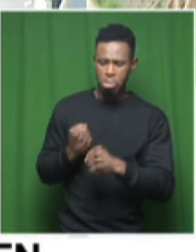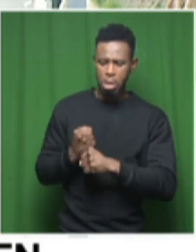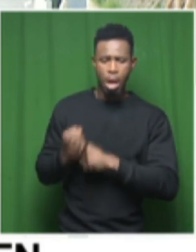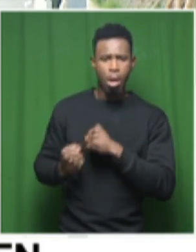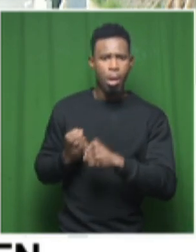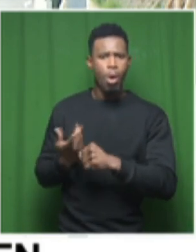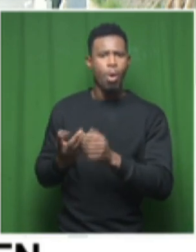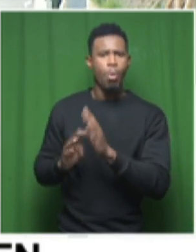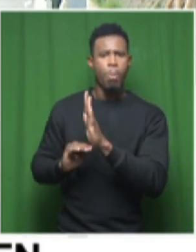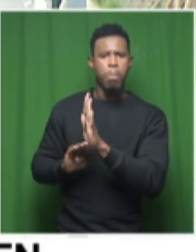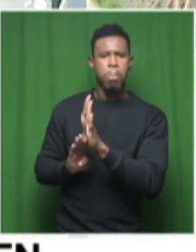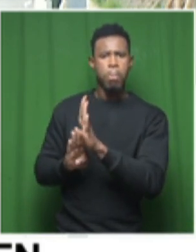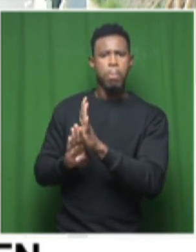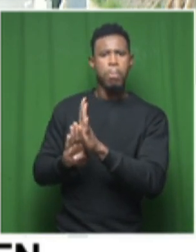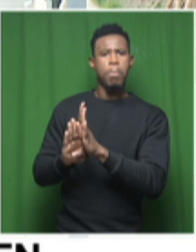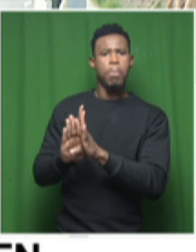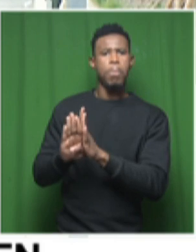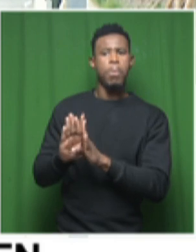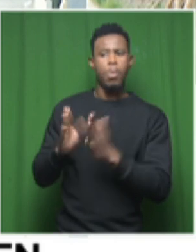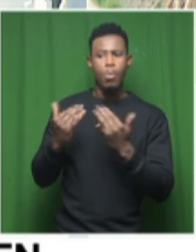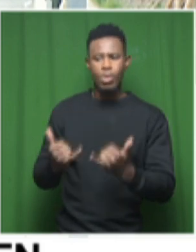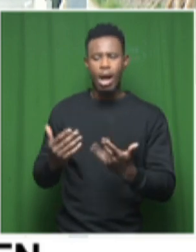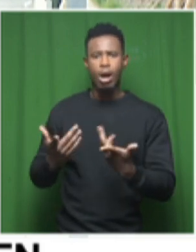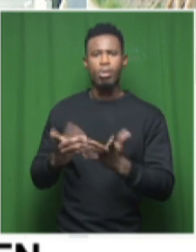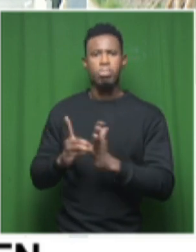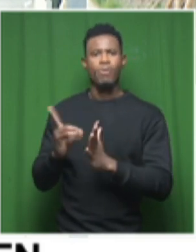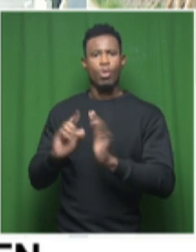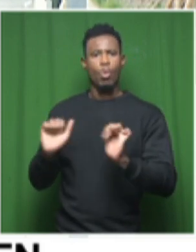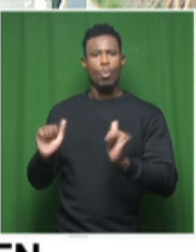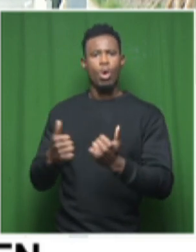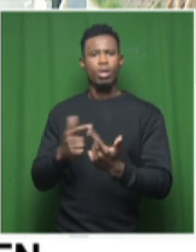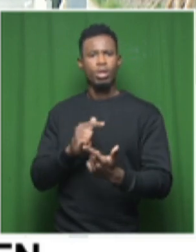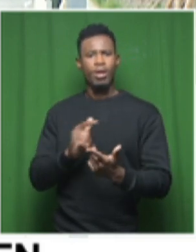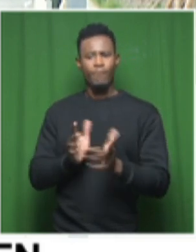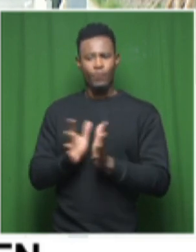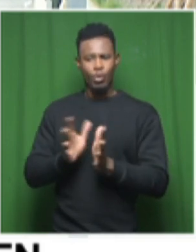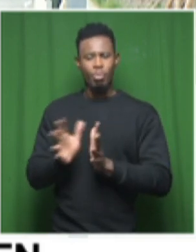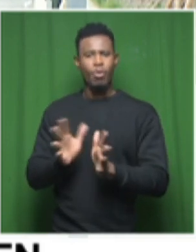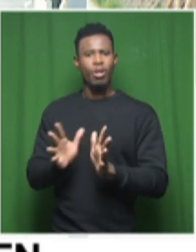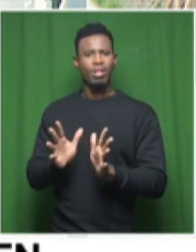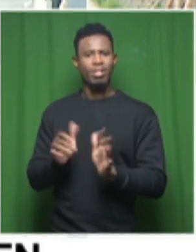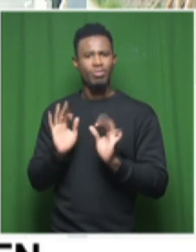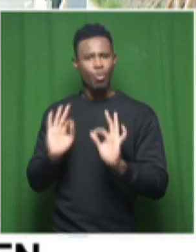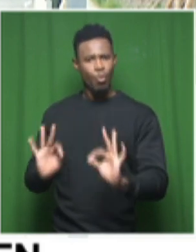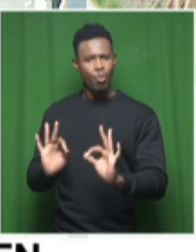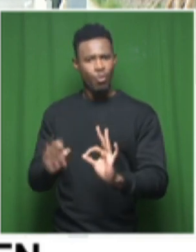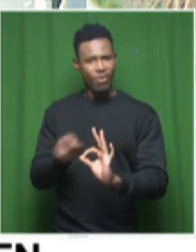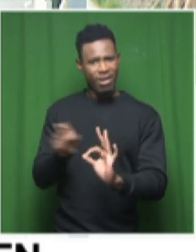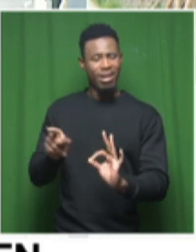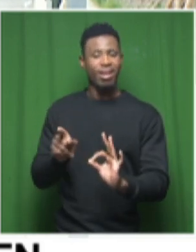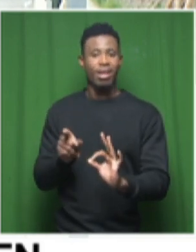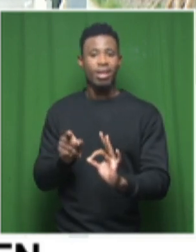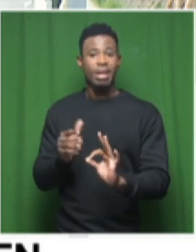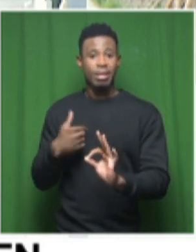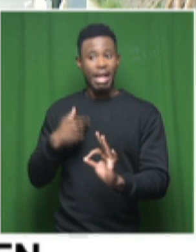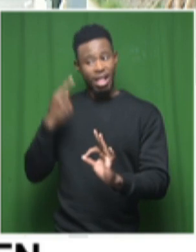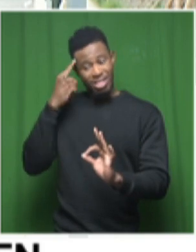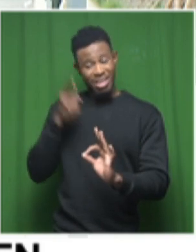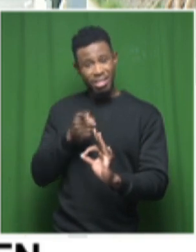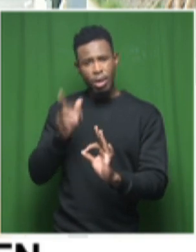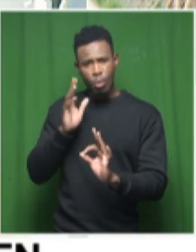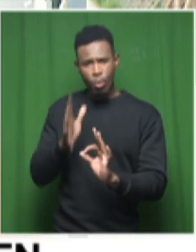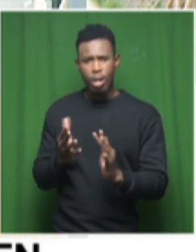a footballing nation in terms of women's football, and I think they will be going out looking